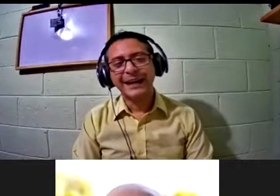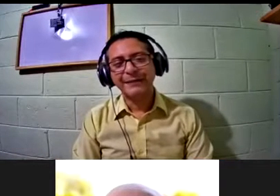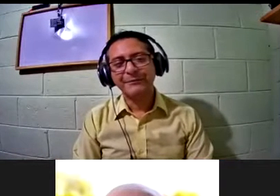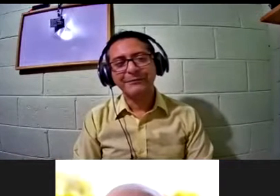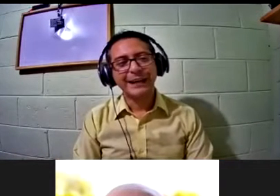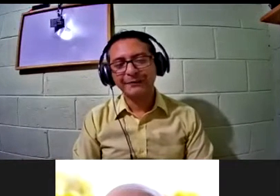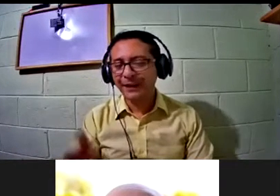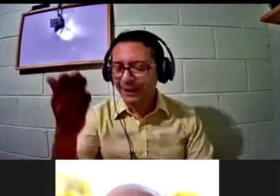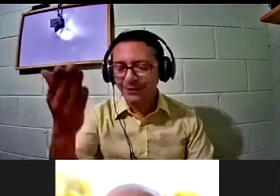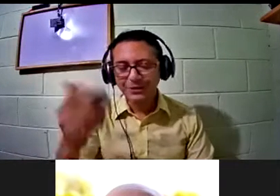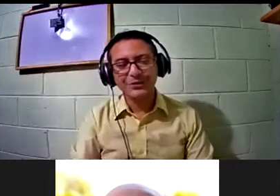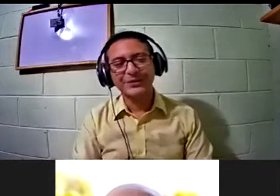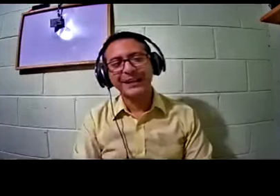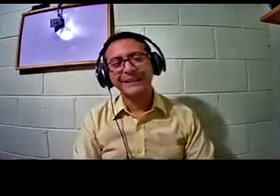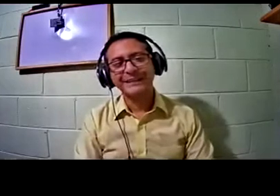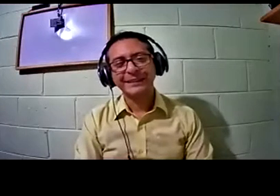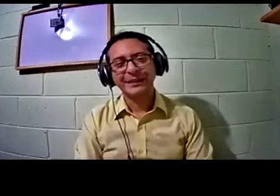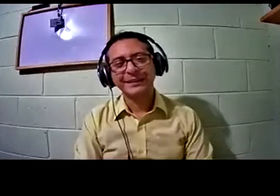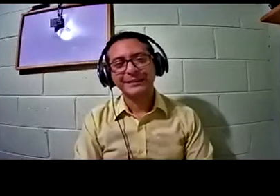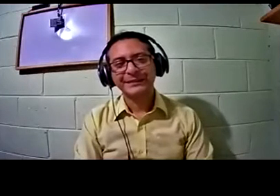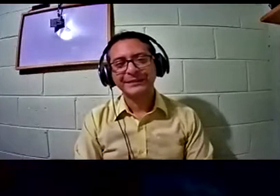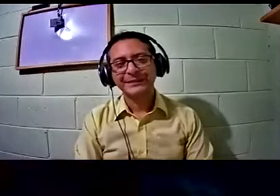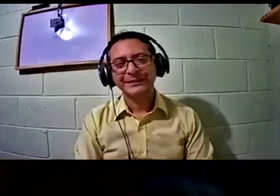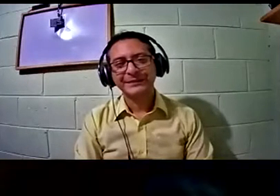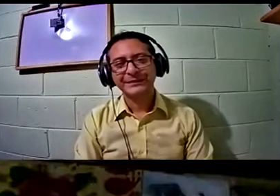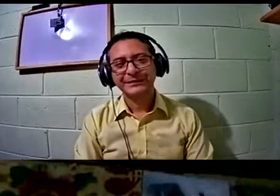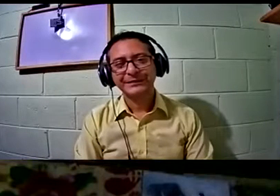Okay. I'm fine. How are you tonight? Tell me.